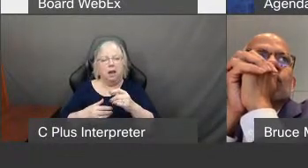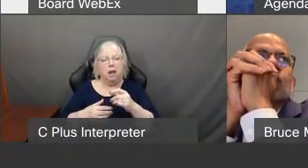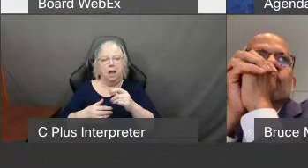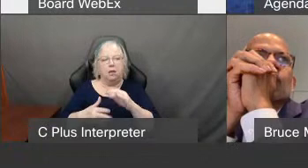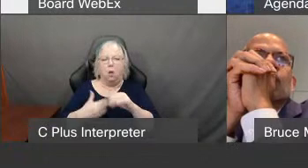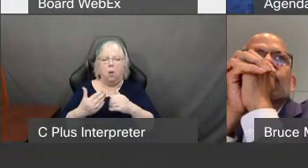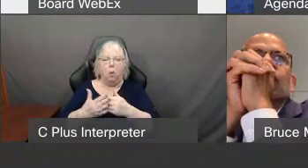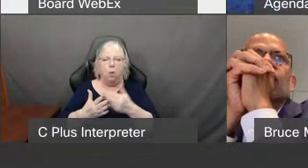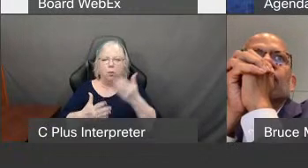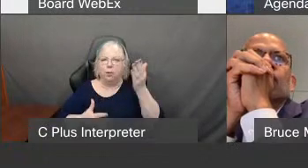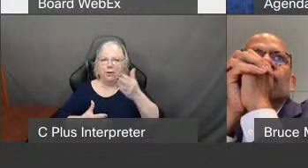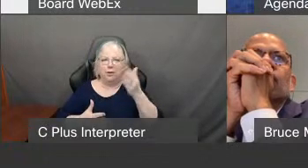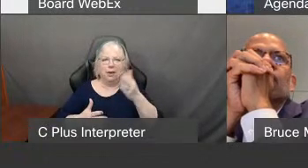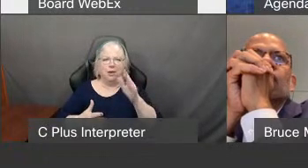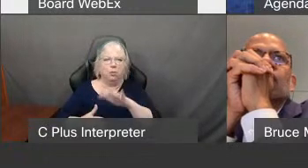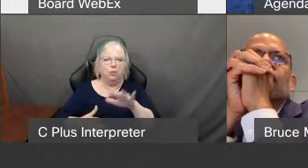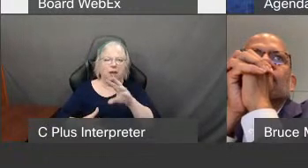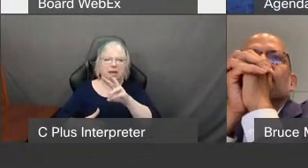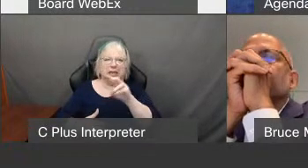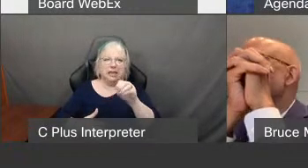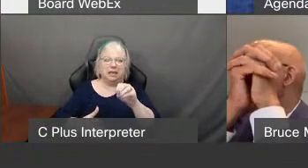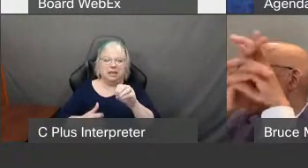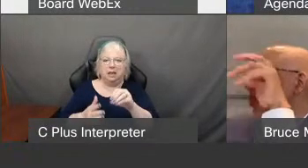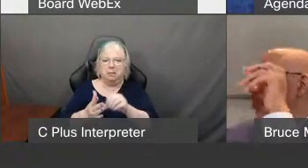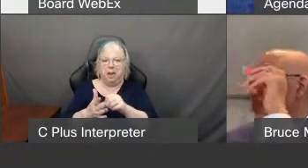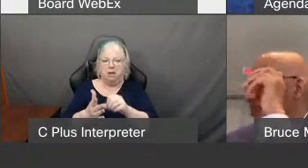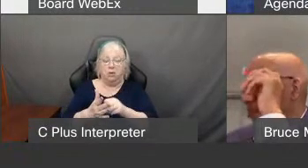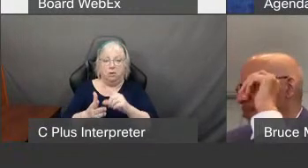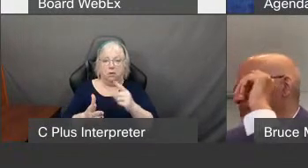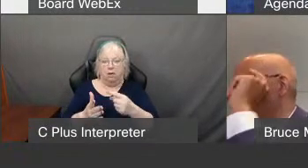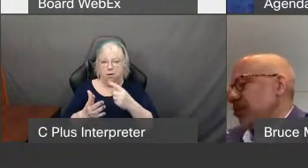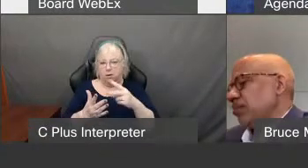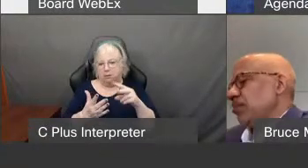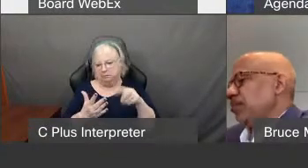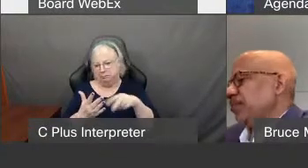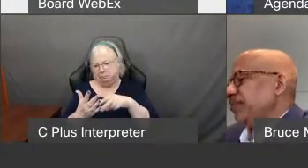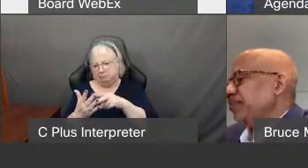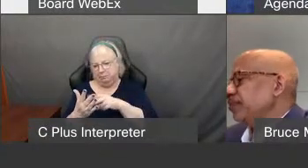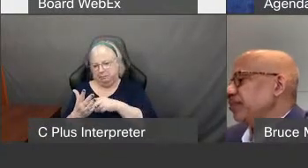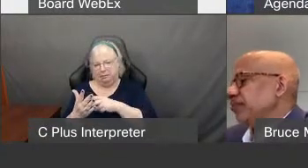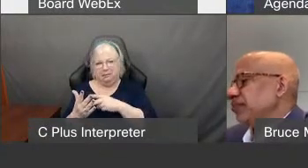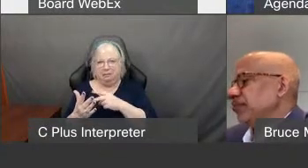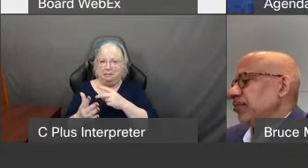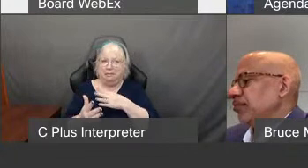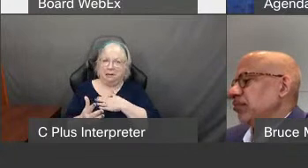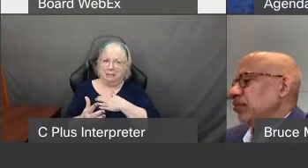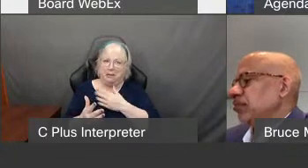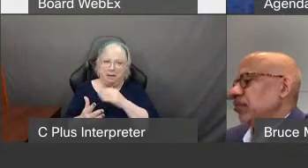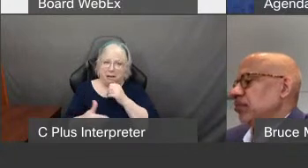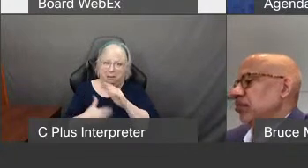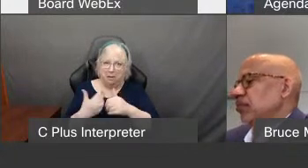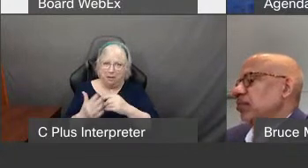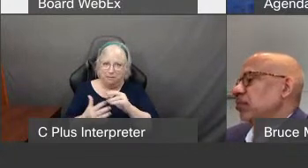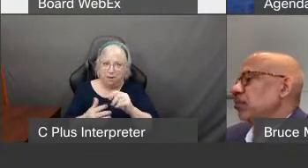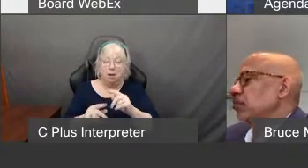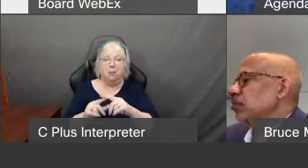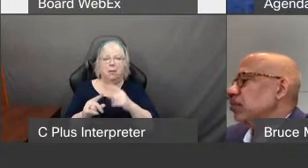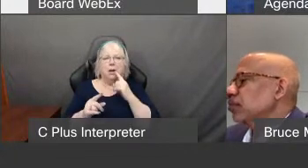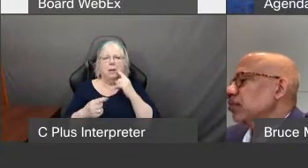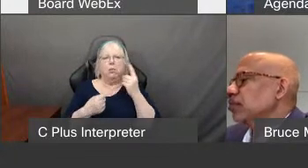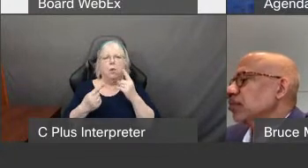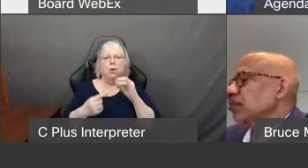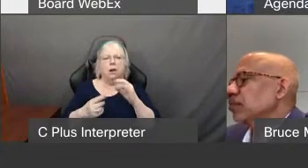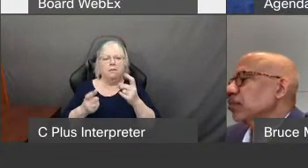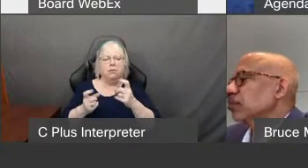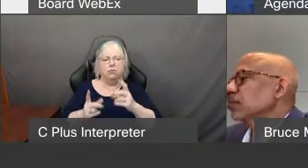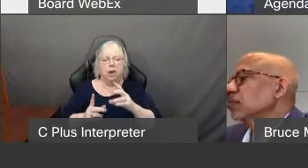whole presentation was like 60 something pages, and so I've only skimmed, admittedly, not all of it. But I wondered if